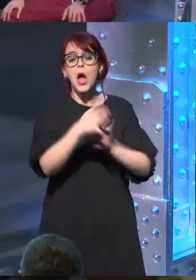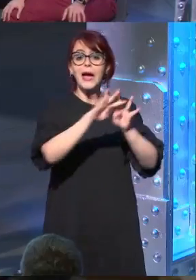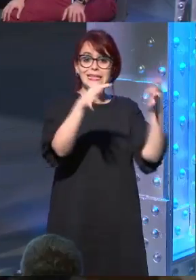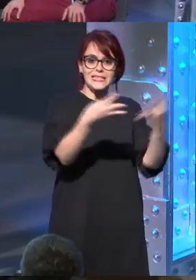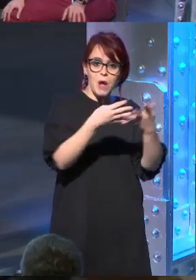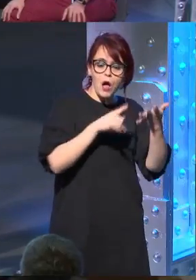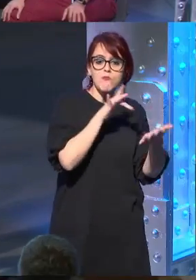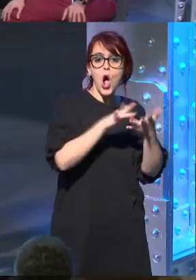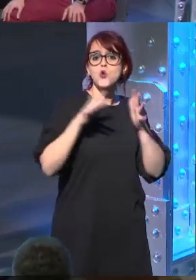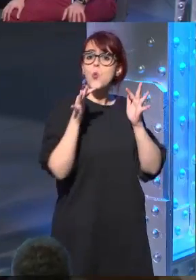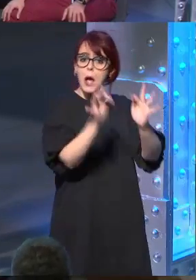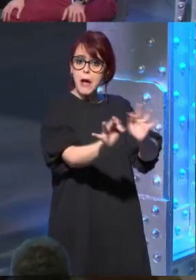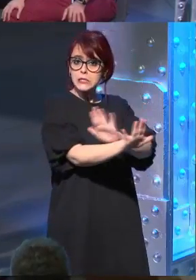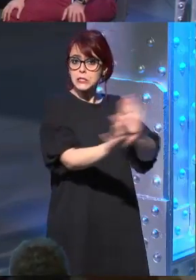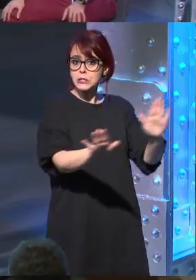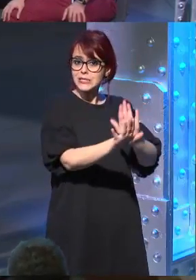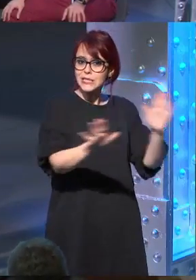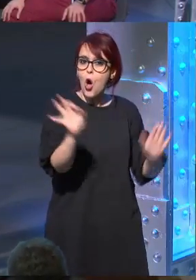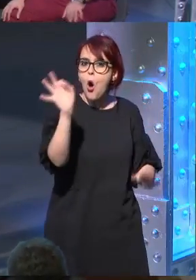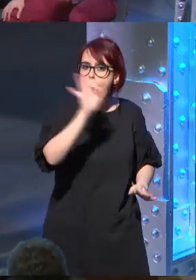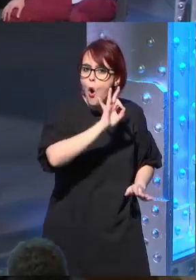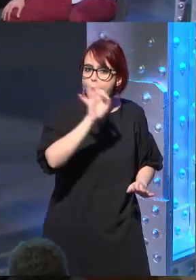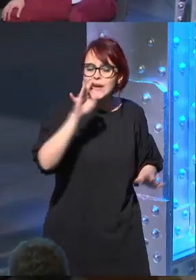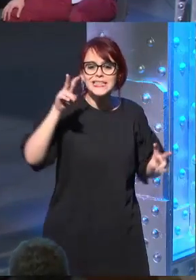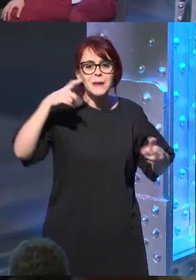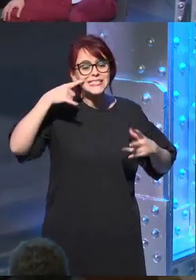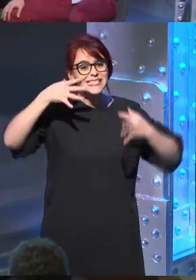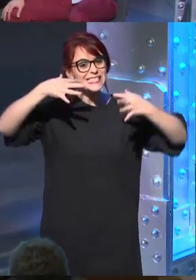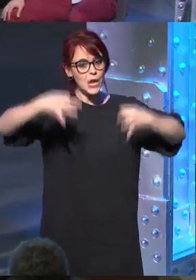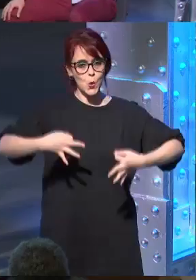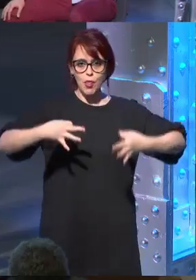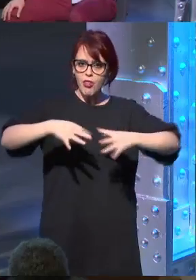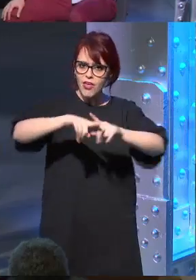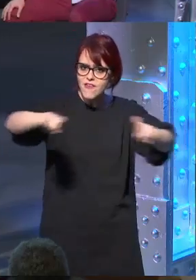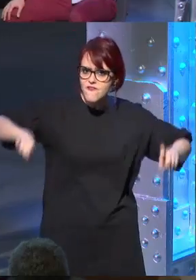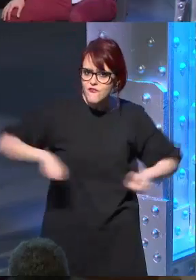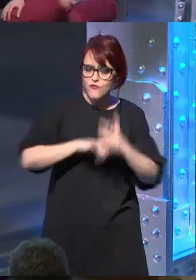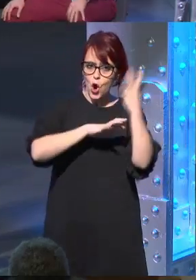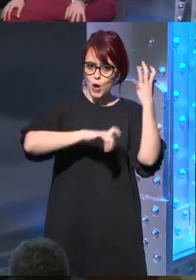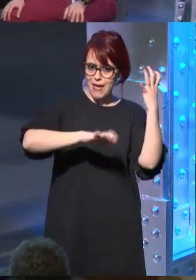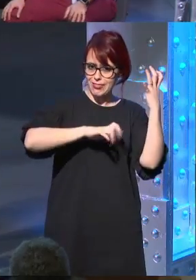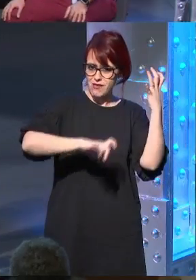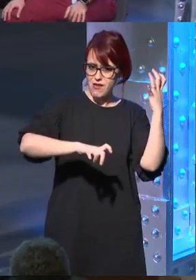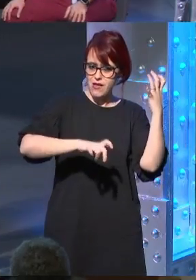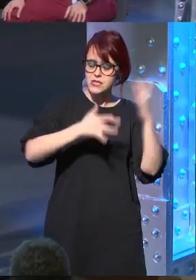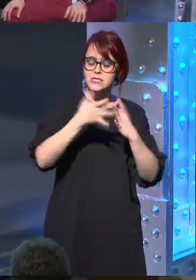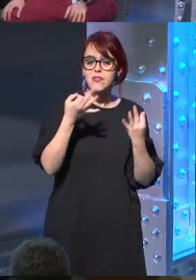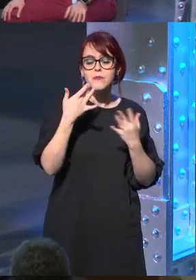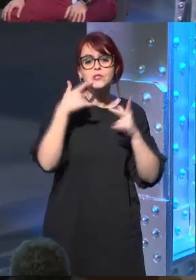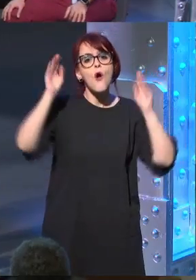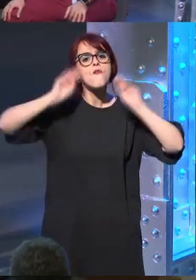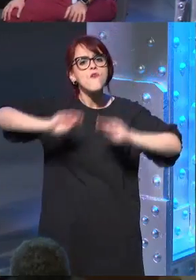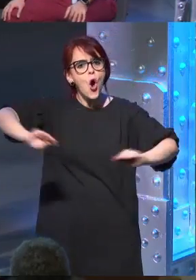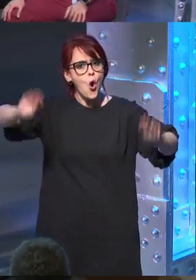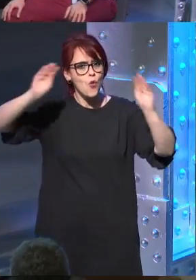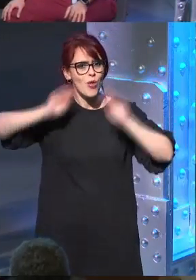ways. Maybe the test and error methodology. And when we talk about computer safety,